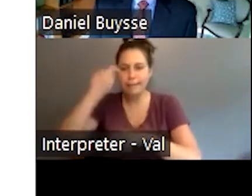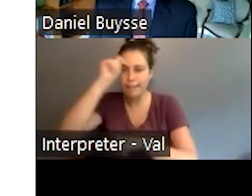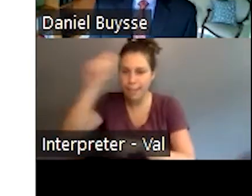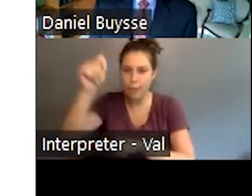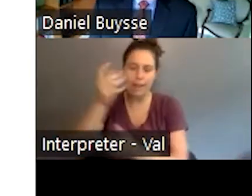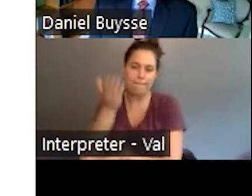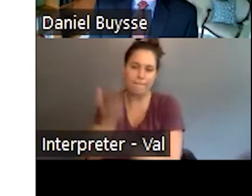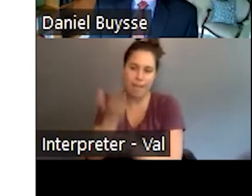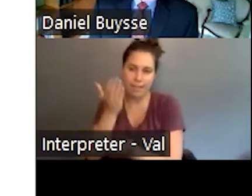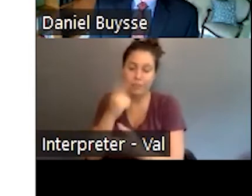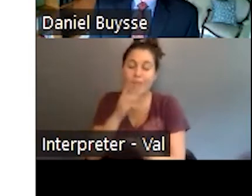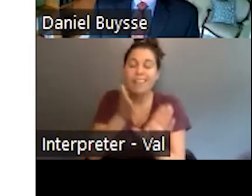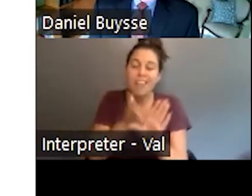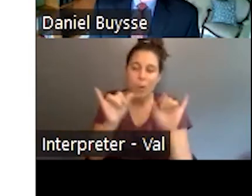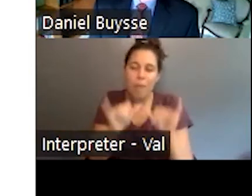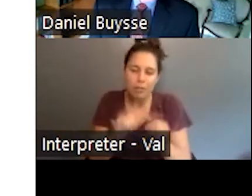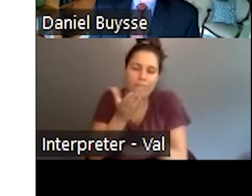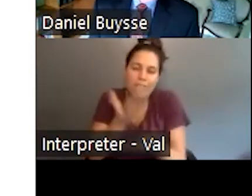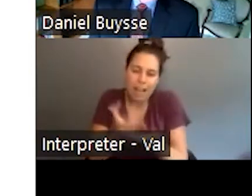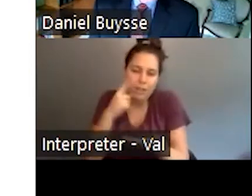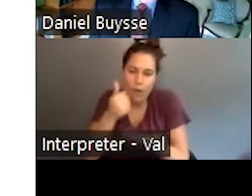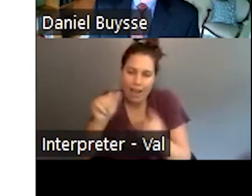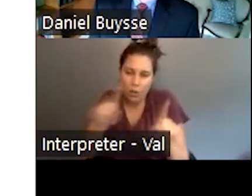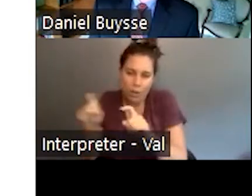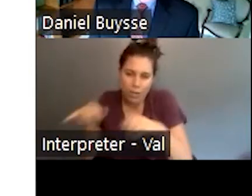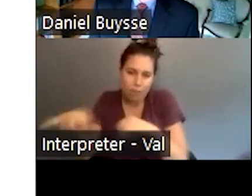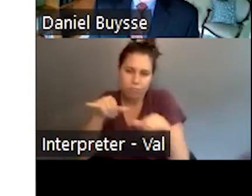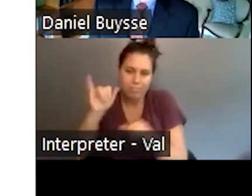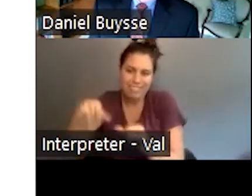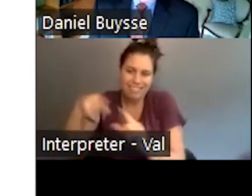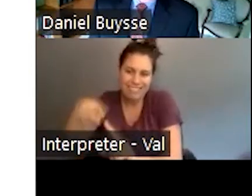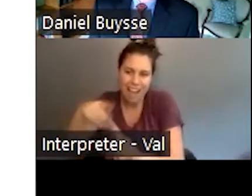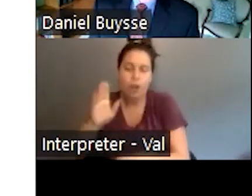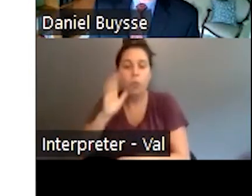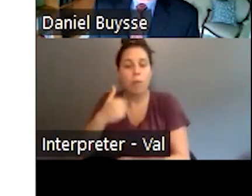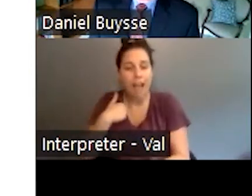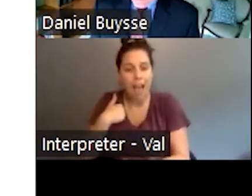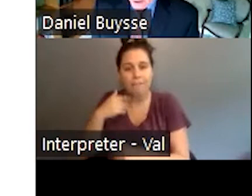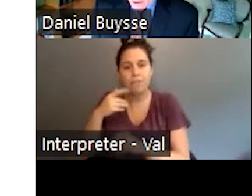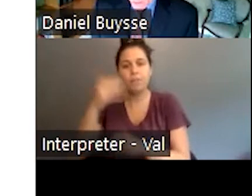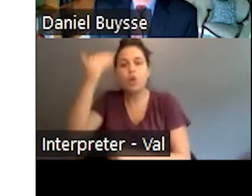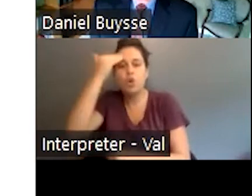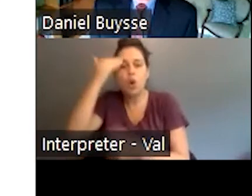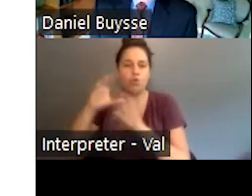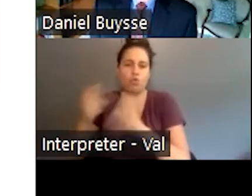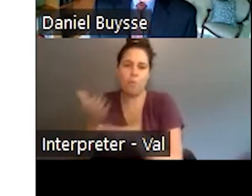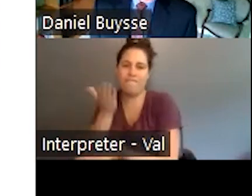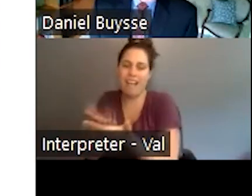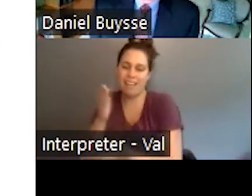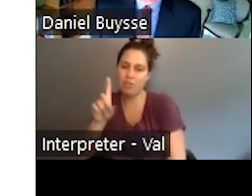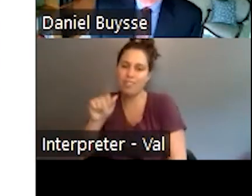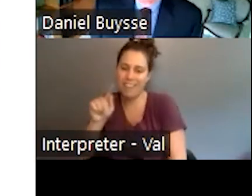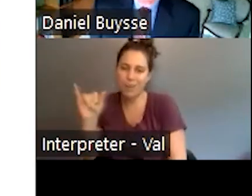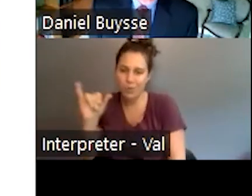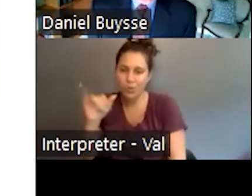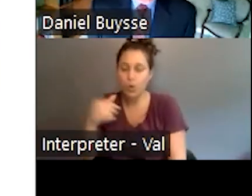psychometric validation of a questionnaire. And we'll have known groups validation data as well. So this is